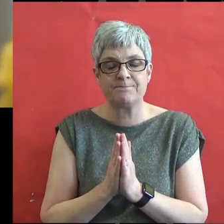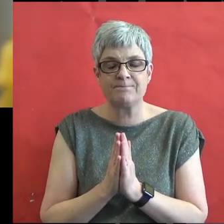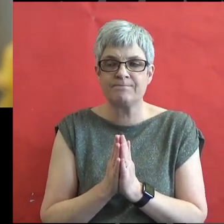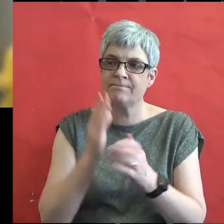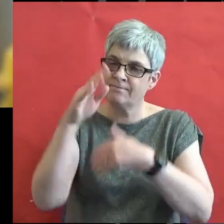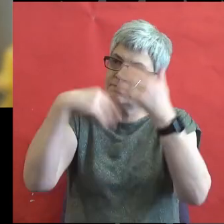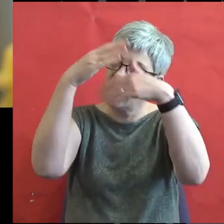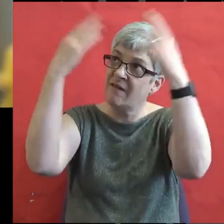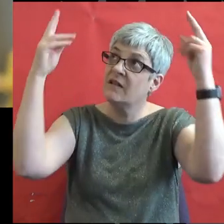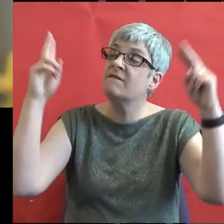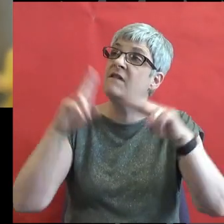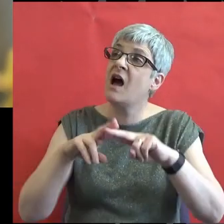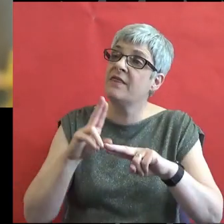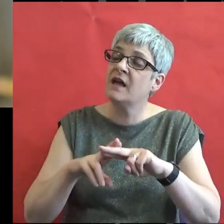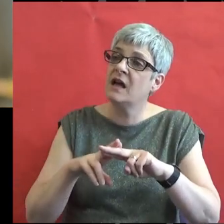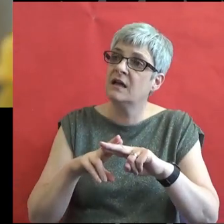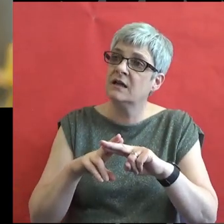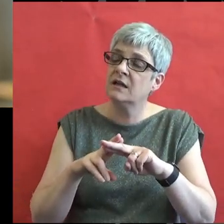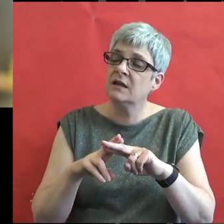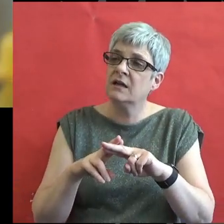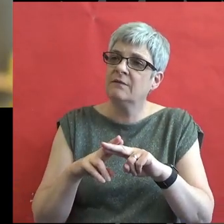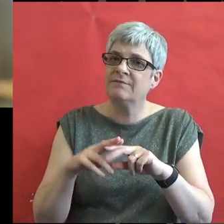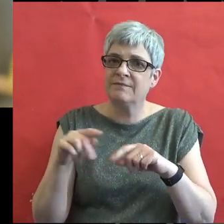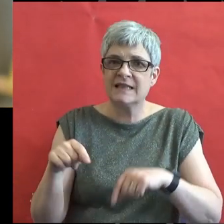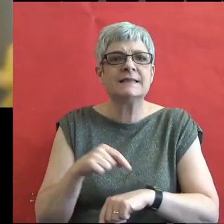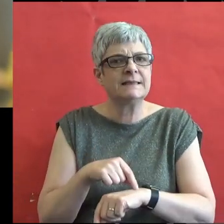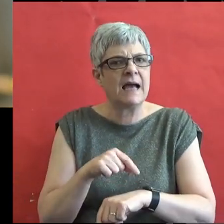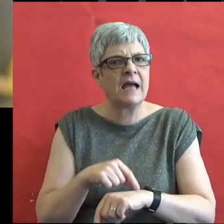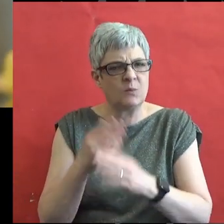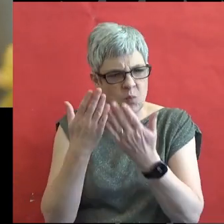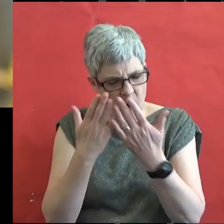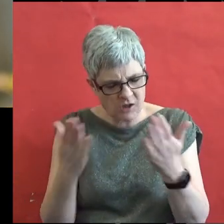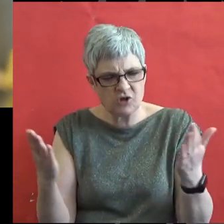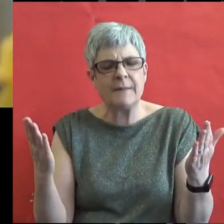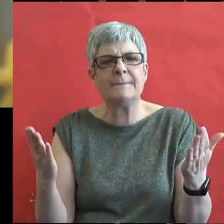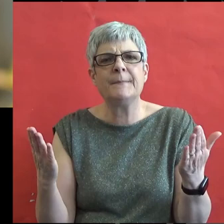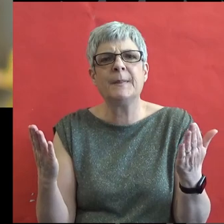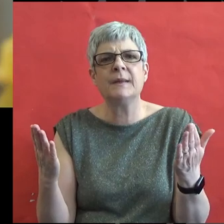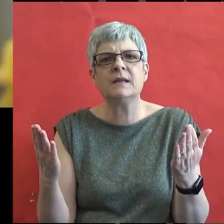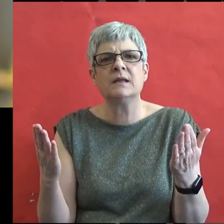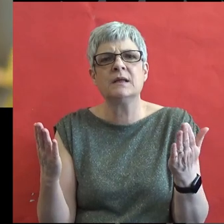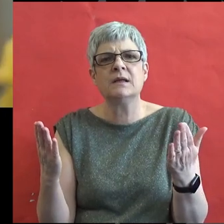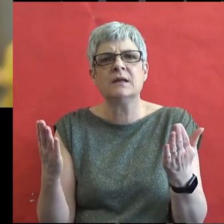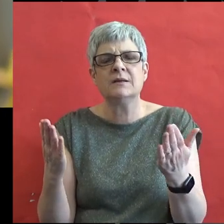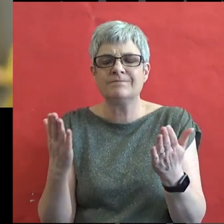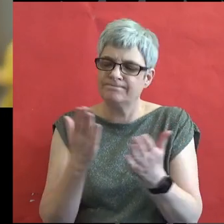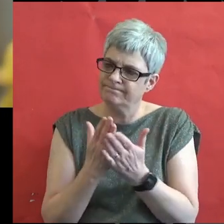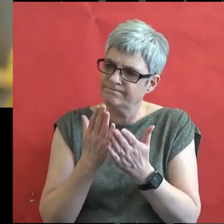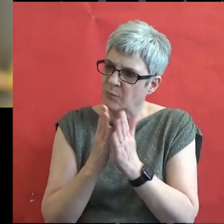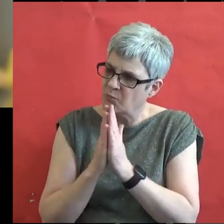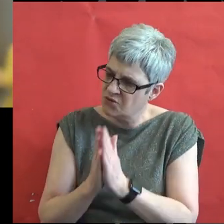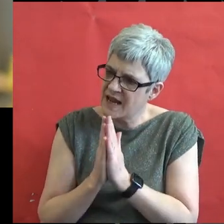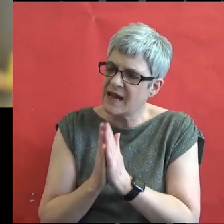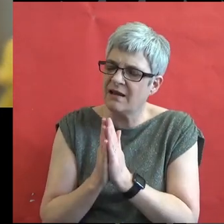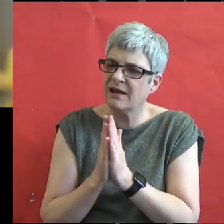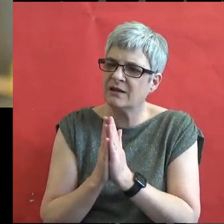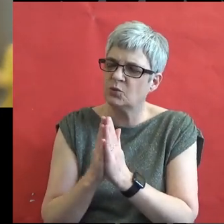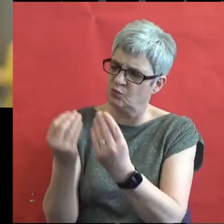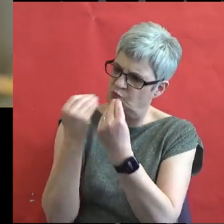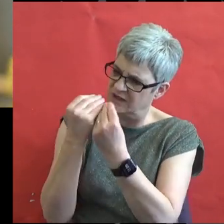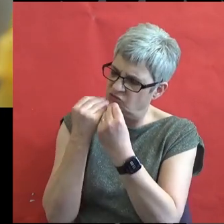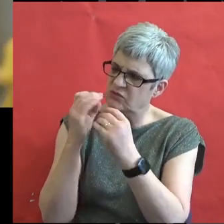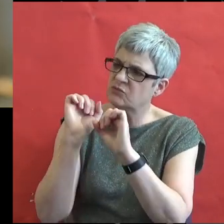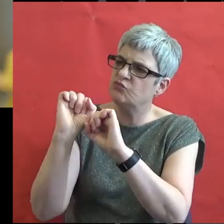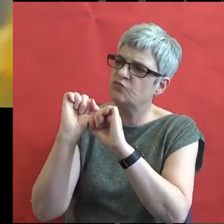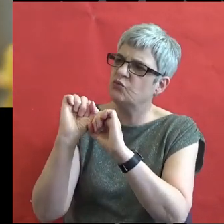Heavenly Father, as we spend this time in worship, it is our prayer that you teach us